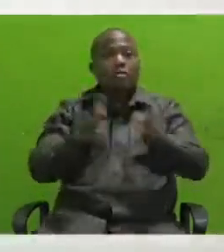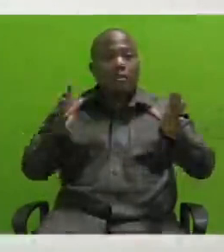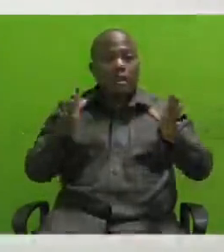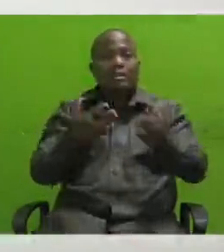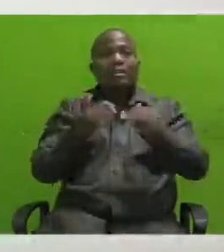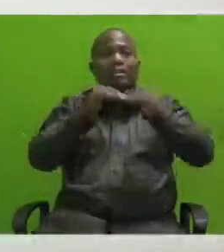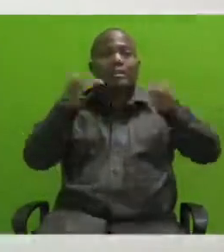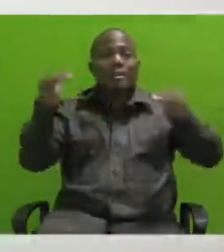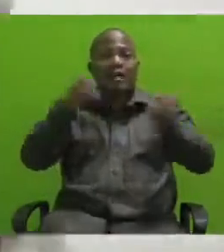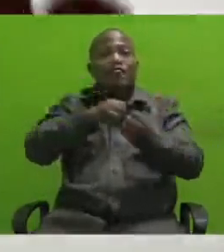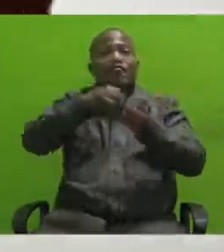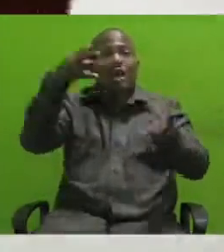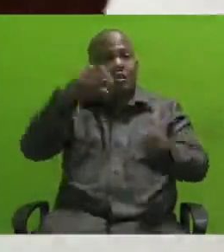here,